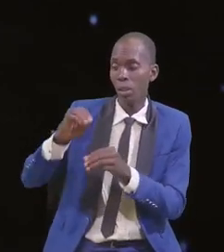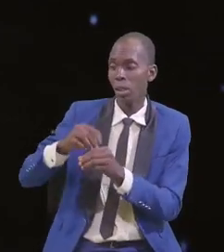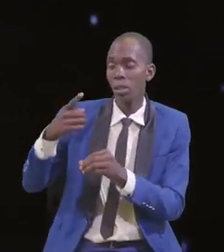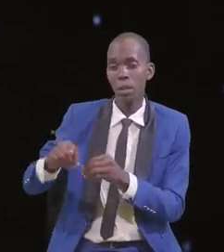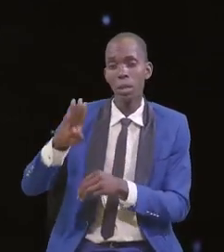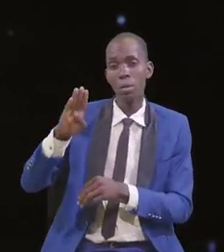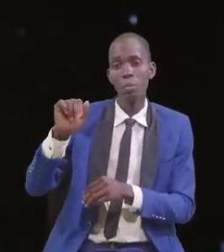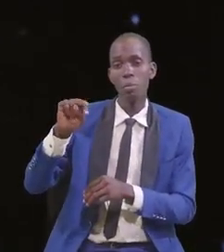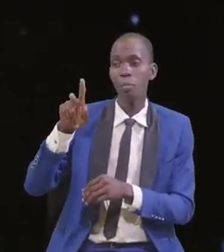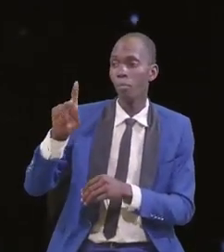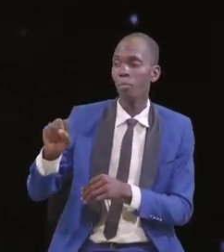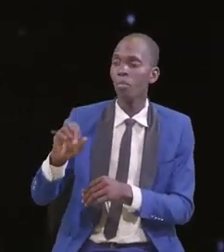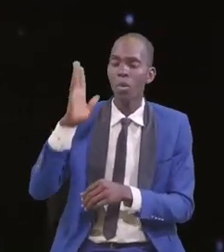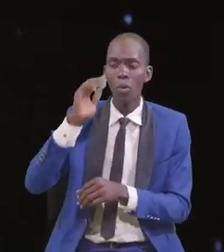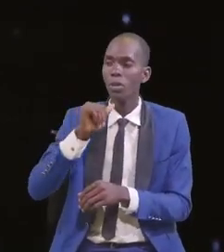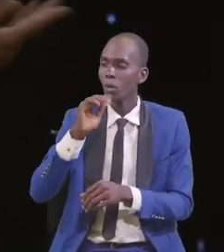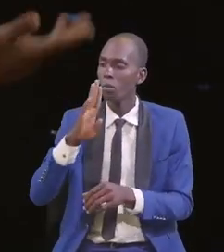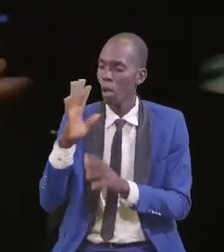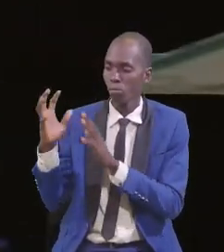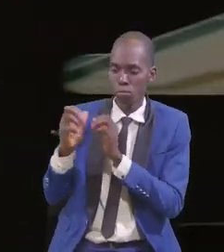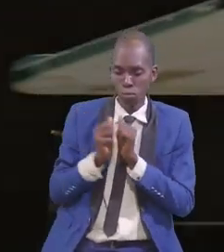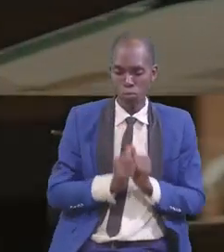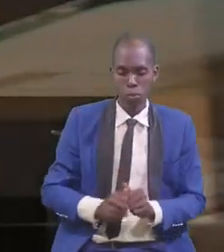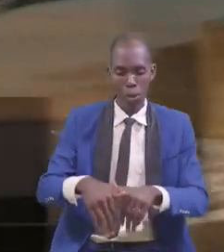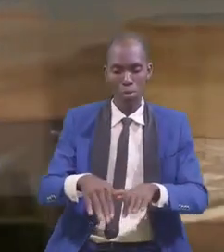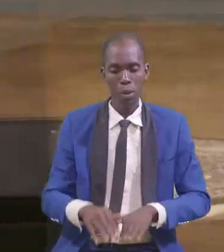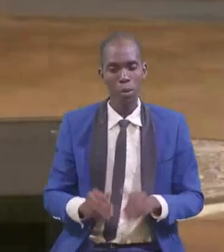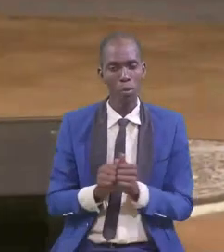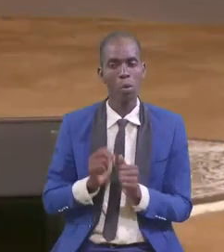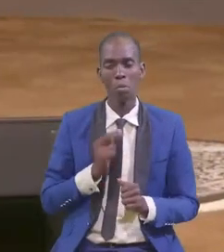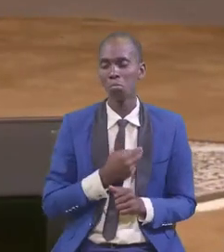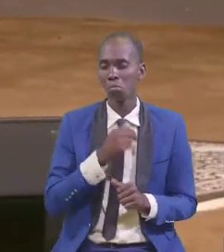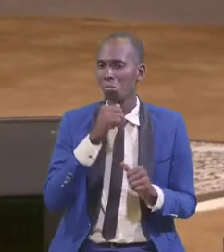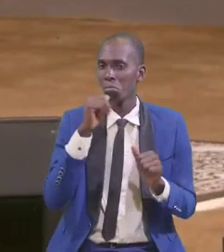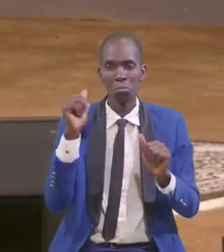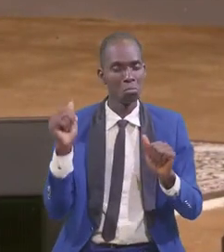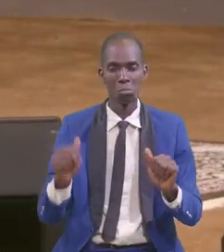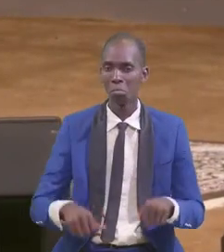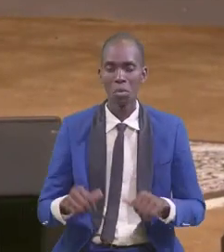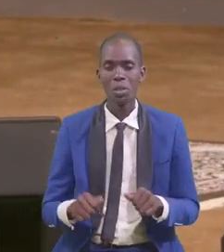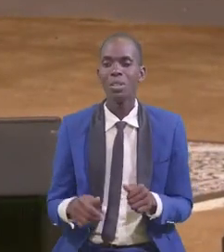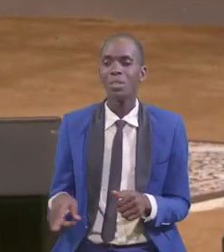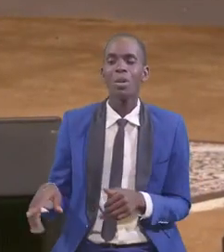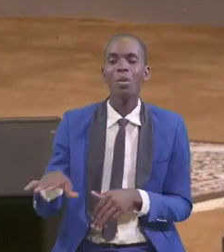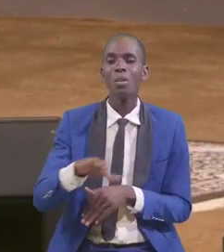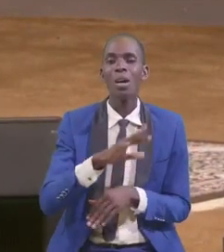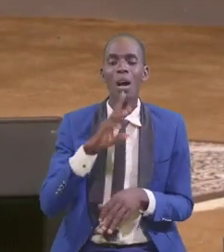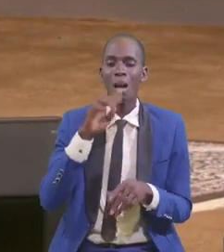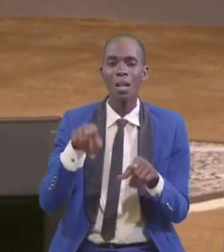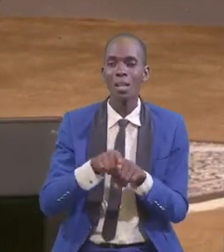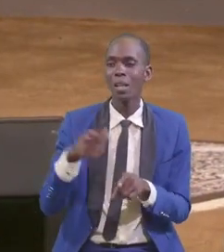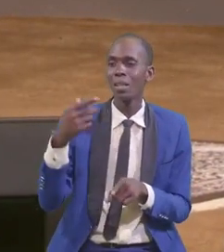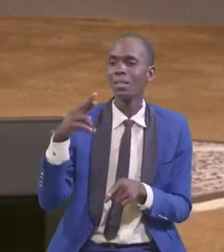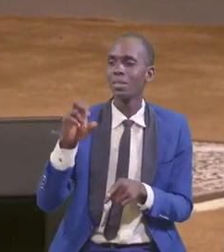All the houses and all the properties and everything, like grass that fadeth away, they'll not bury anything with